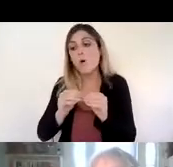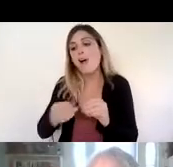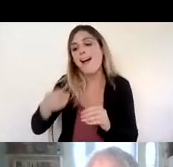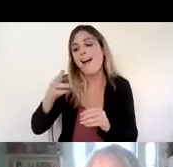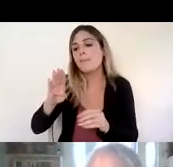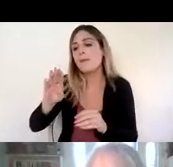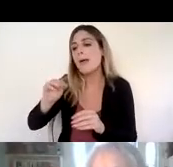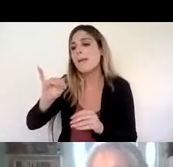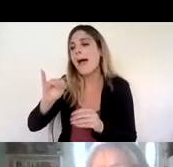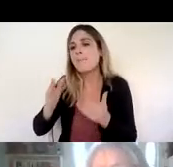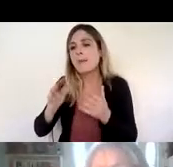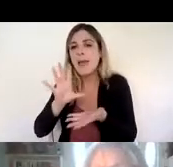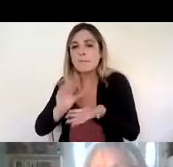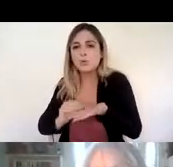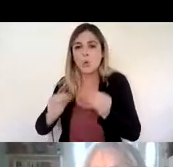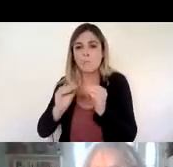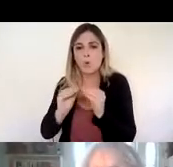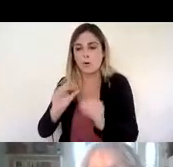bit more calcium.